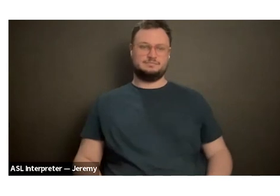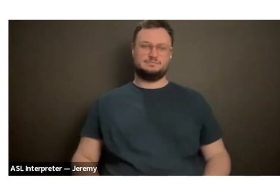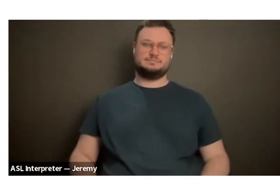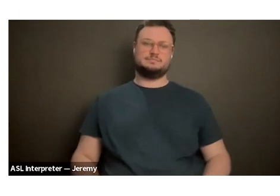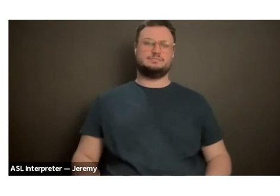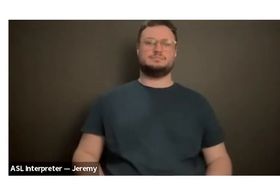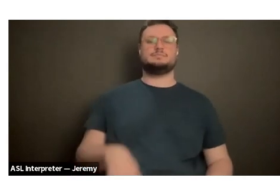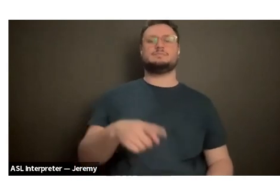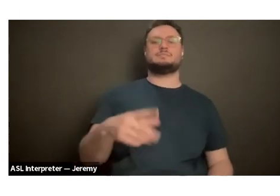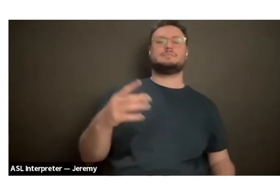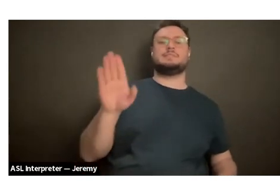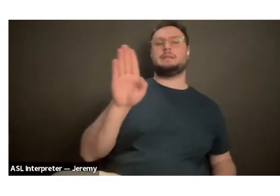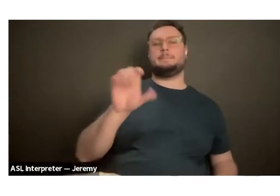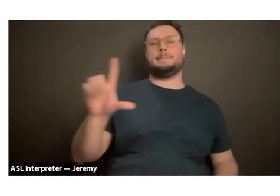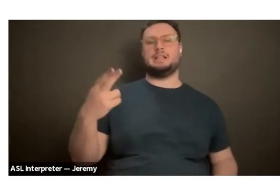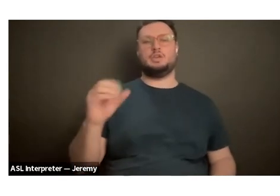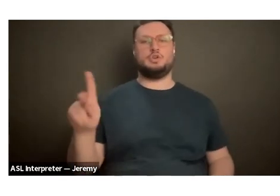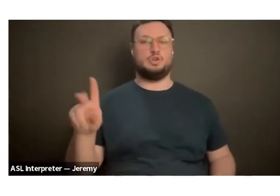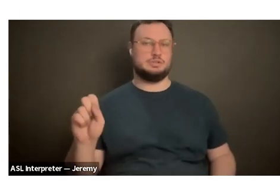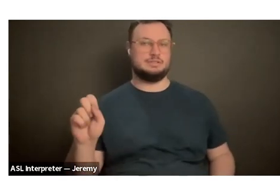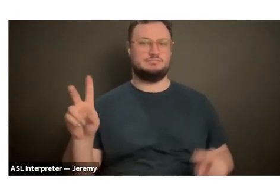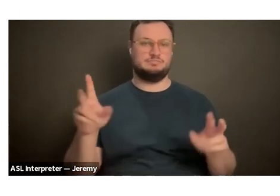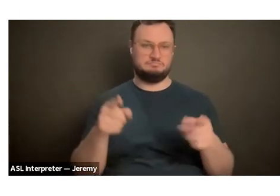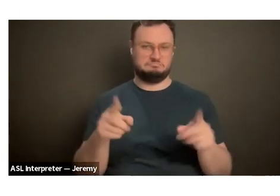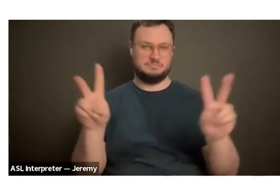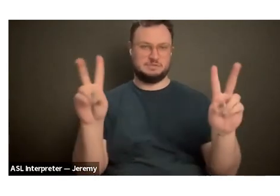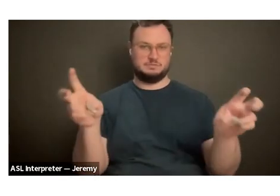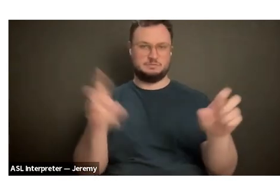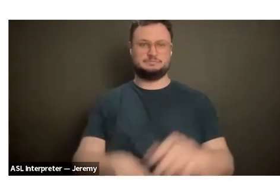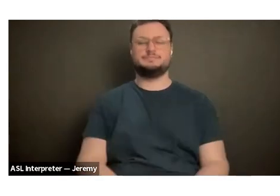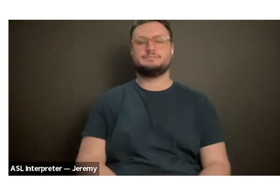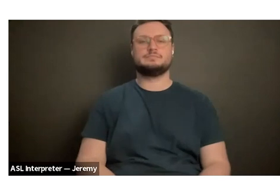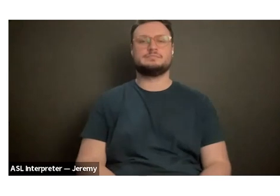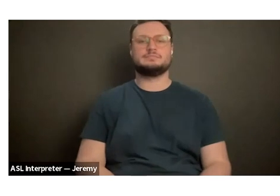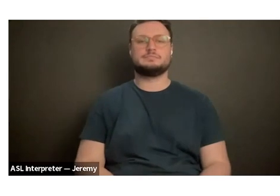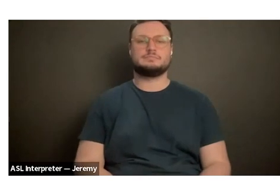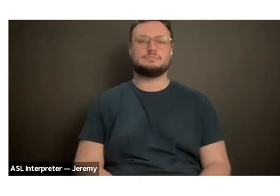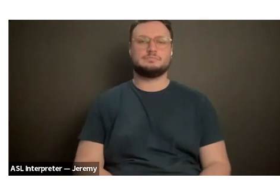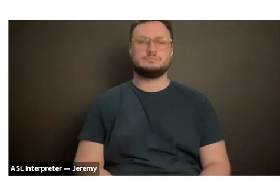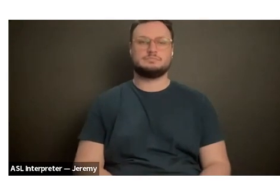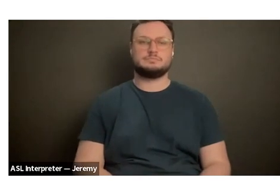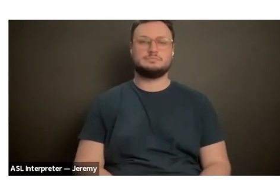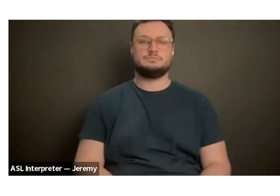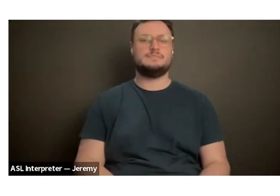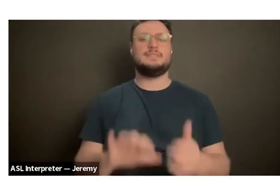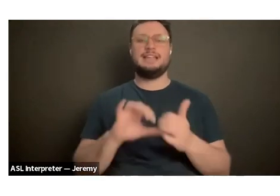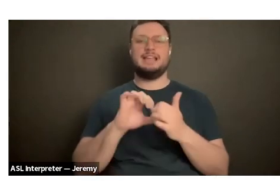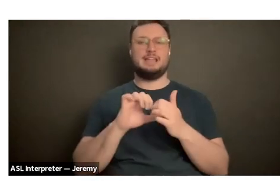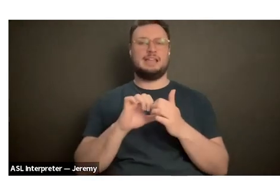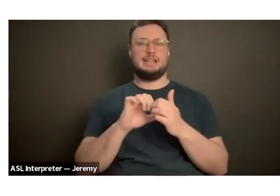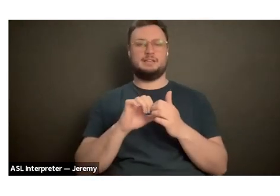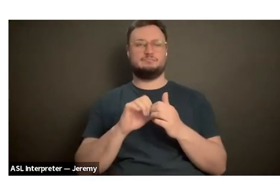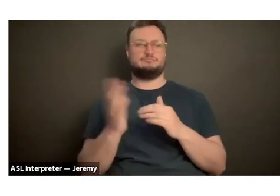Hooks. Here her wonderful quote is, open quote, one of the most the vital ways